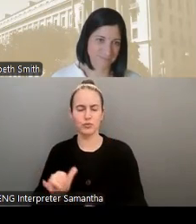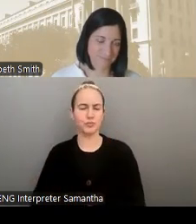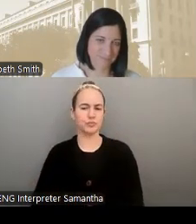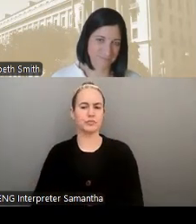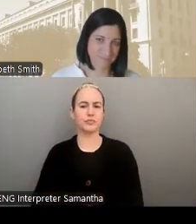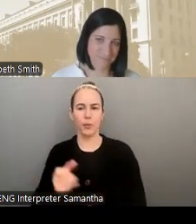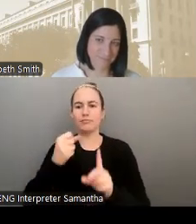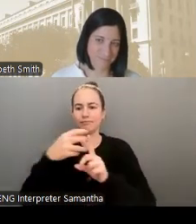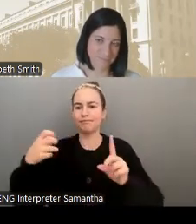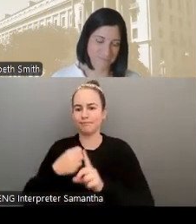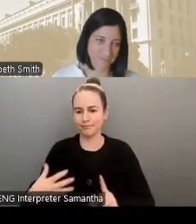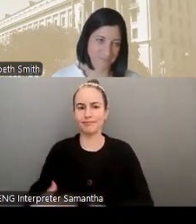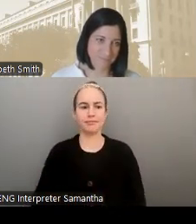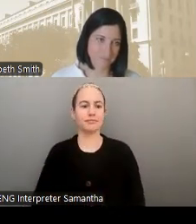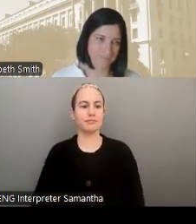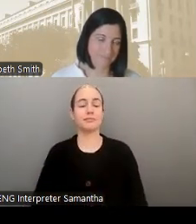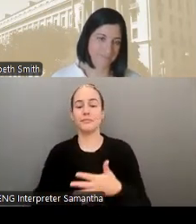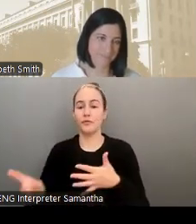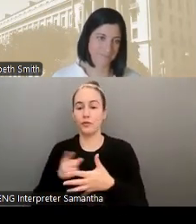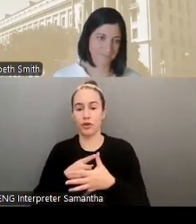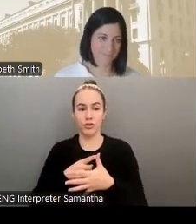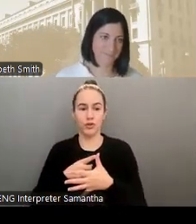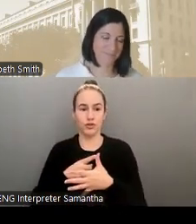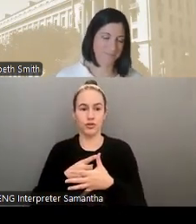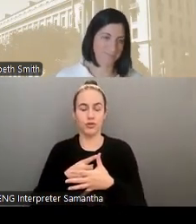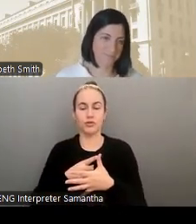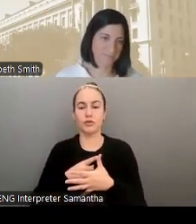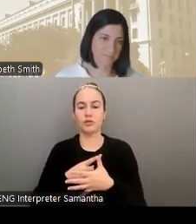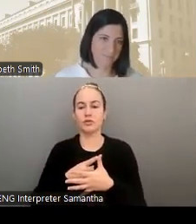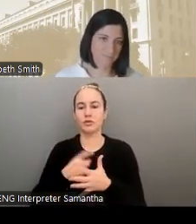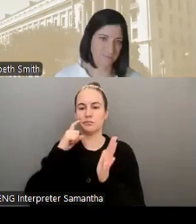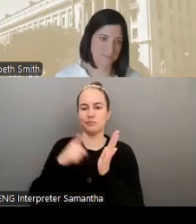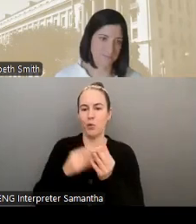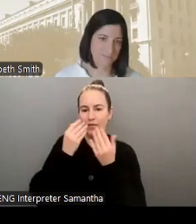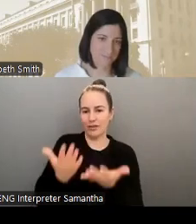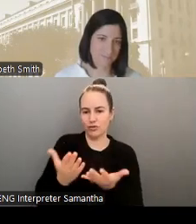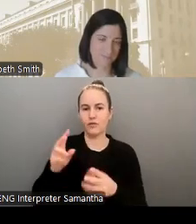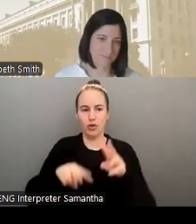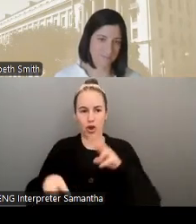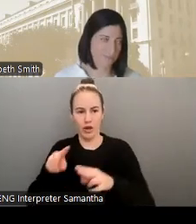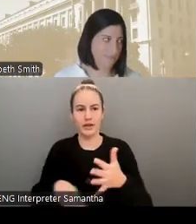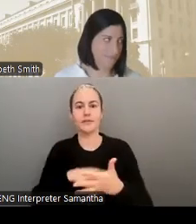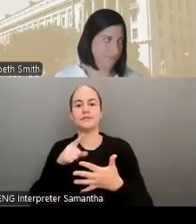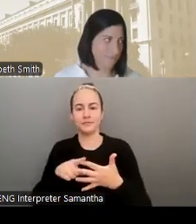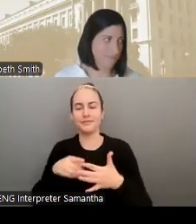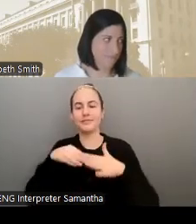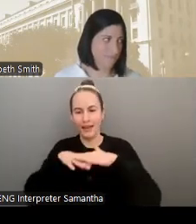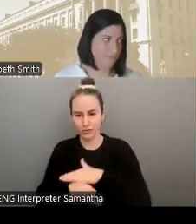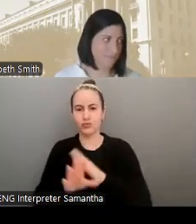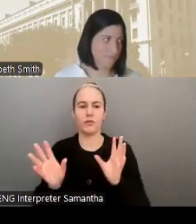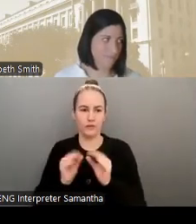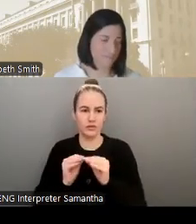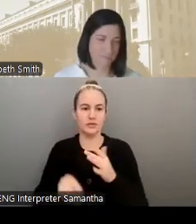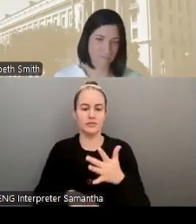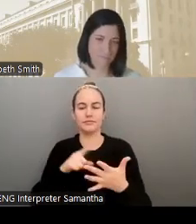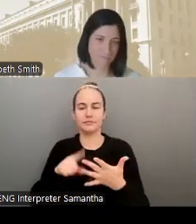of these phases. So first, we're going to discuss the notification of the audit, then the entrance conference. We'll talk about